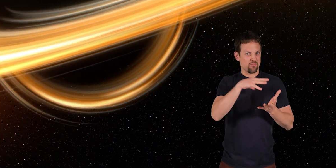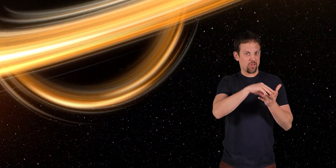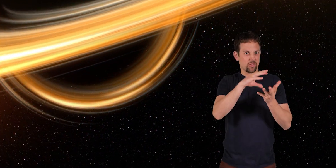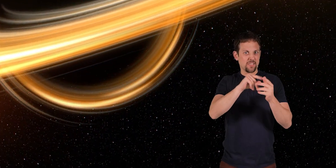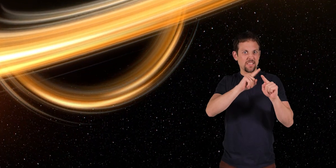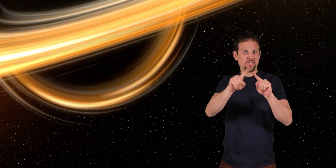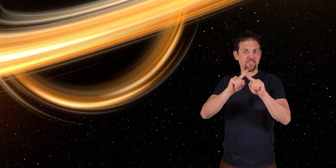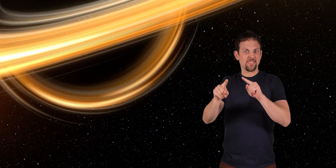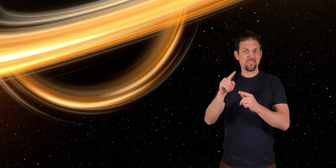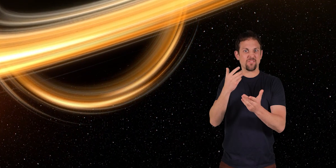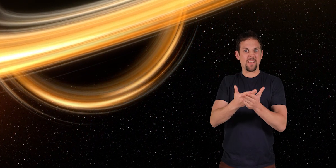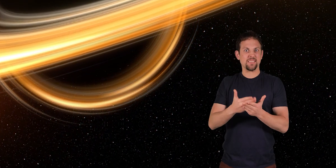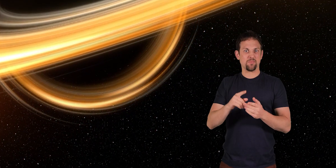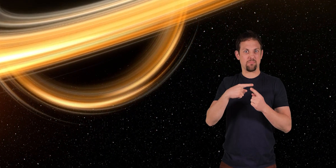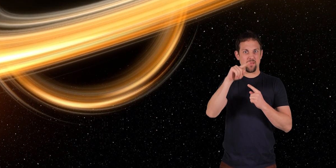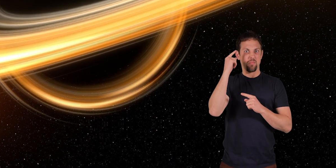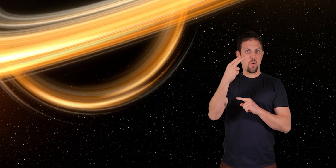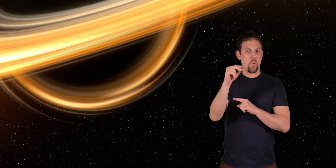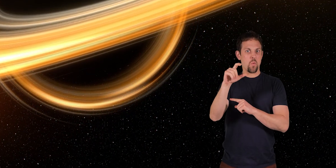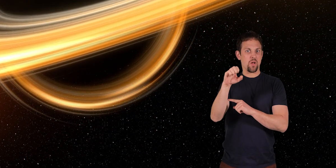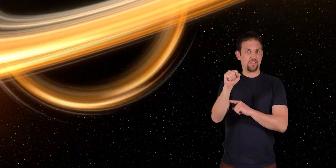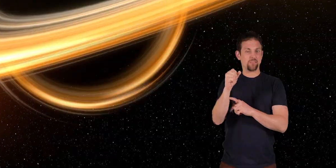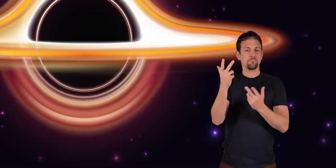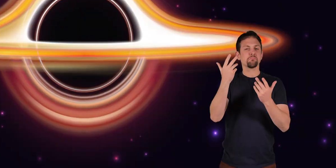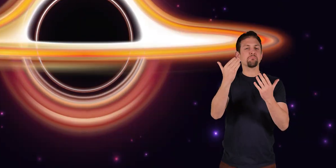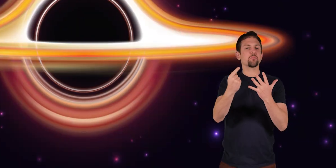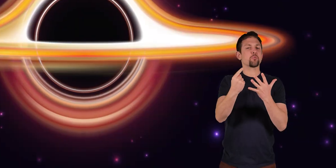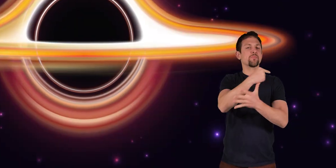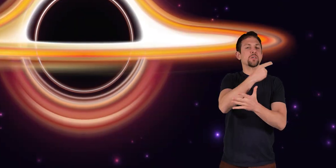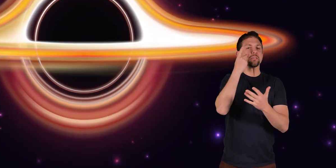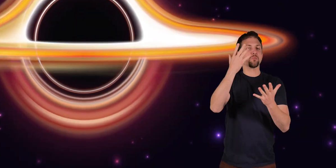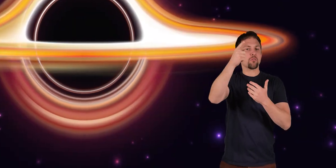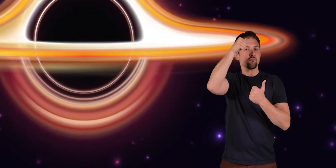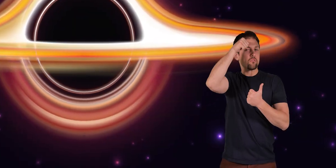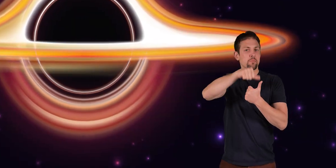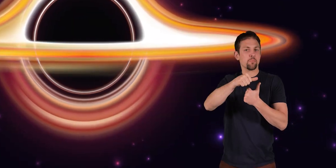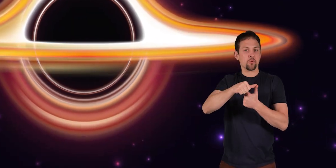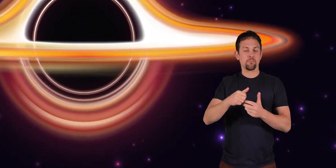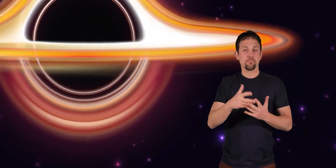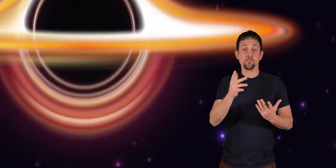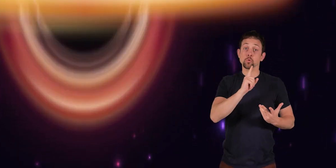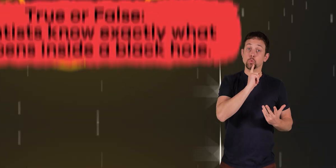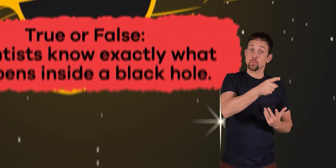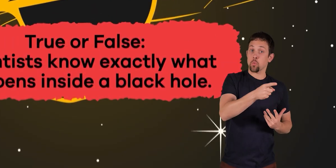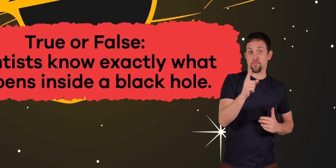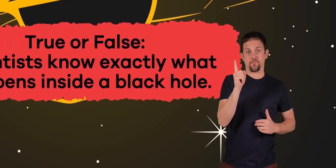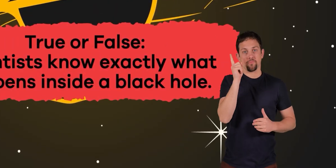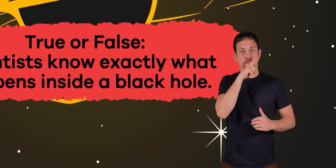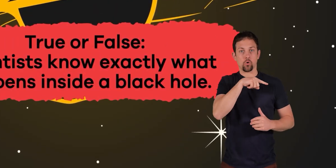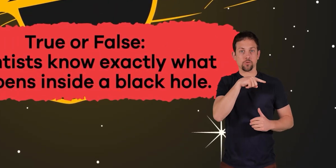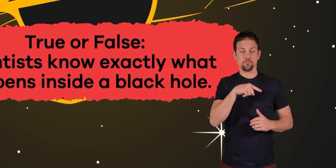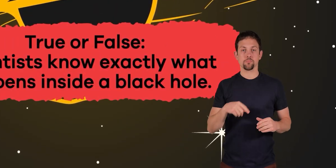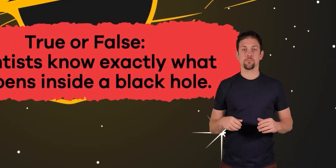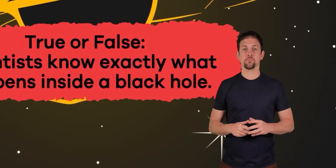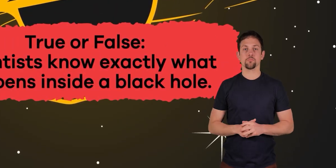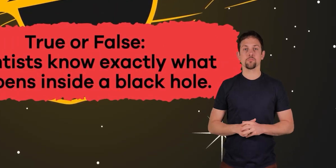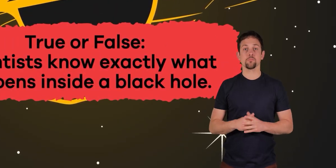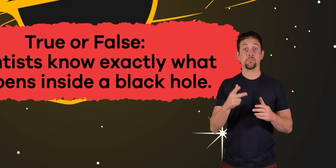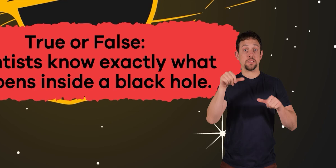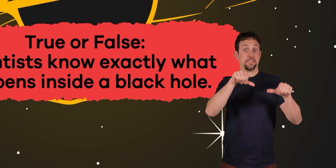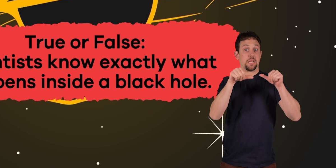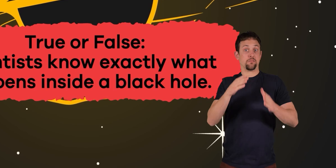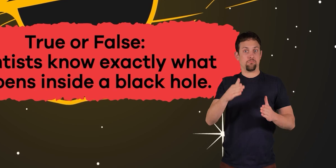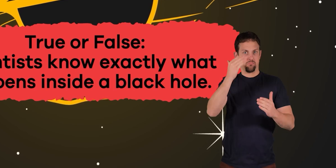We just learned a lot of black hole facts. Let's review to see what you remember. True or false,